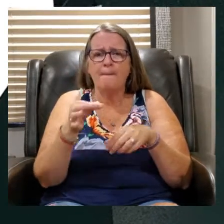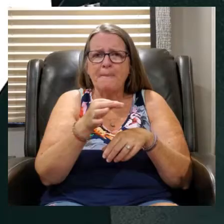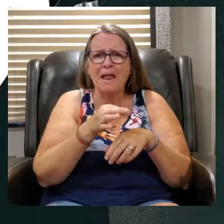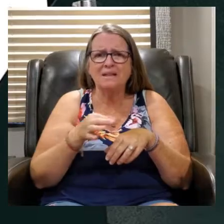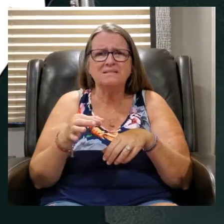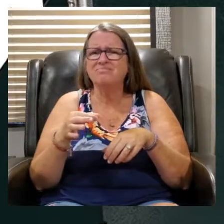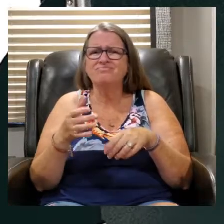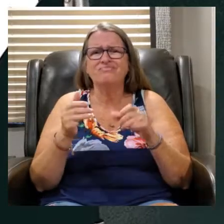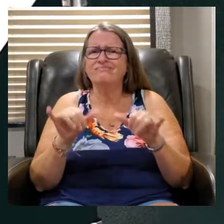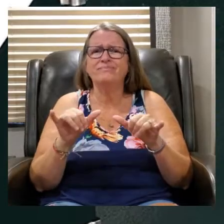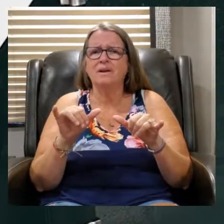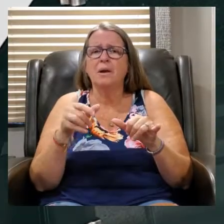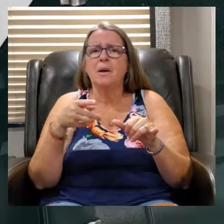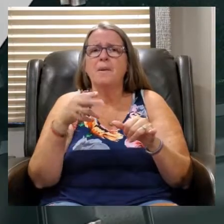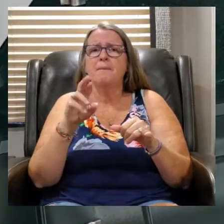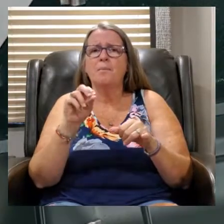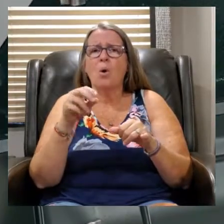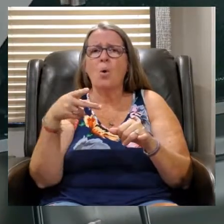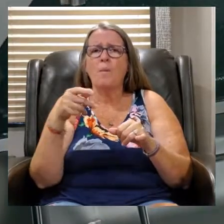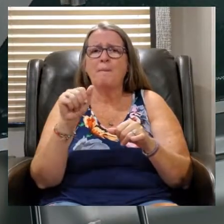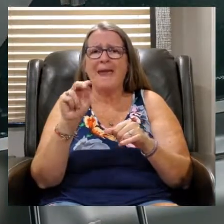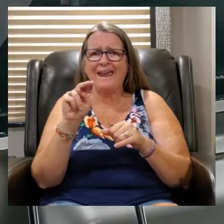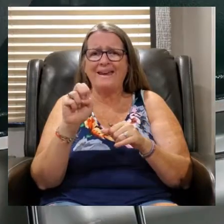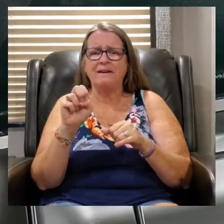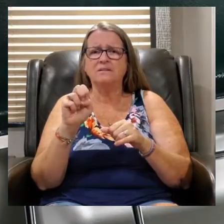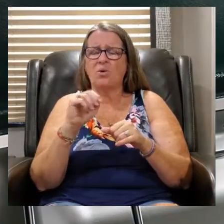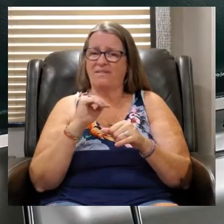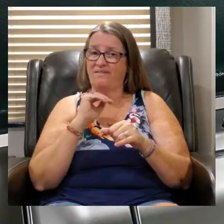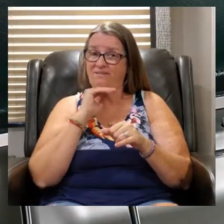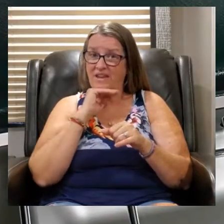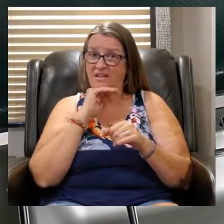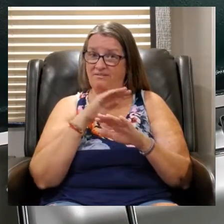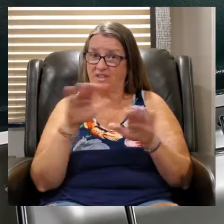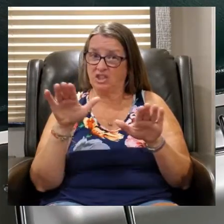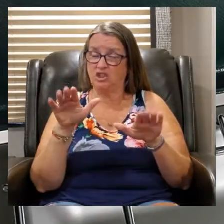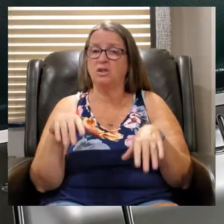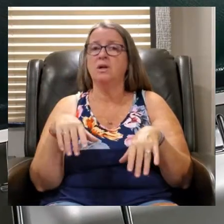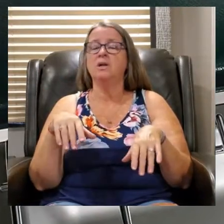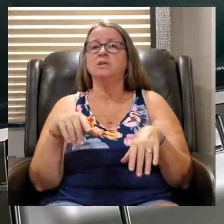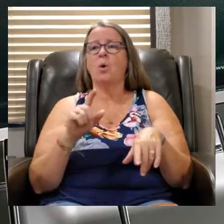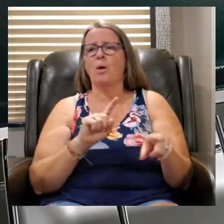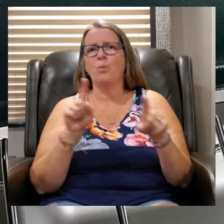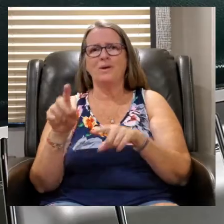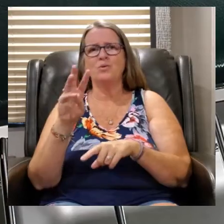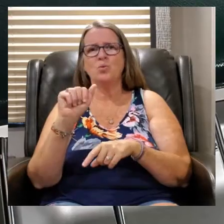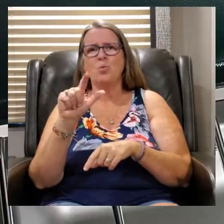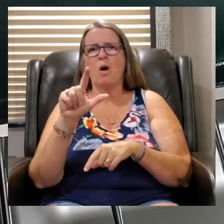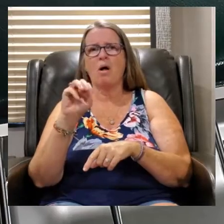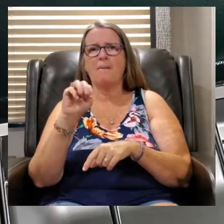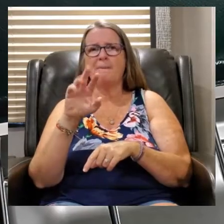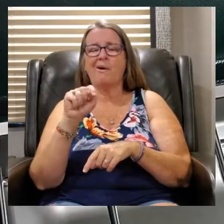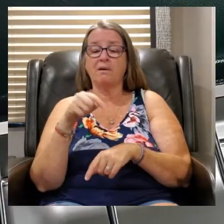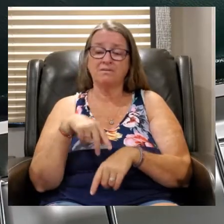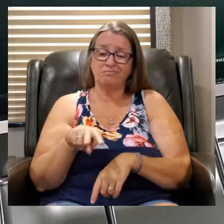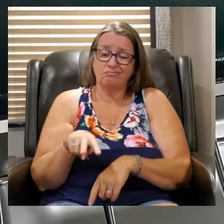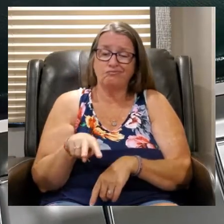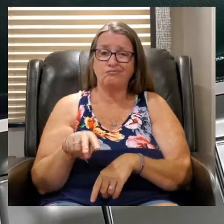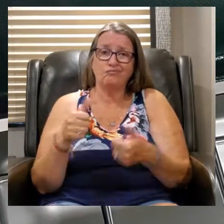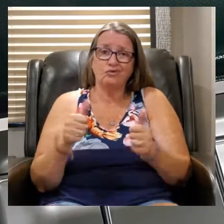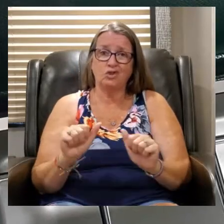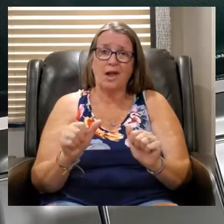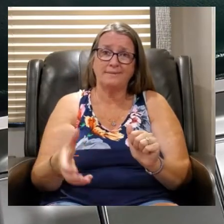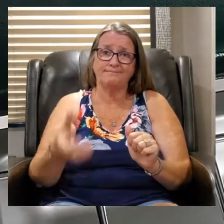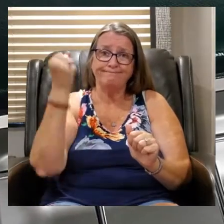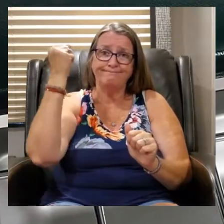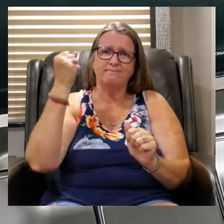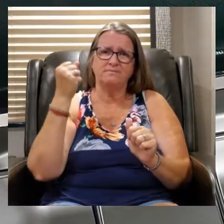pellets. It's just propane. So I had my fill. So I was at Walmart and I just grabbed this thing.